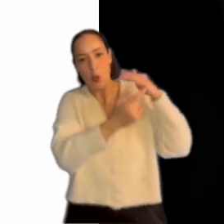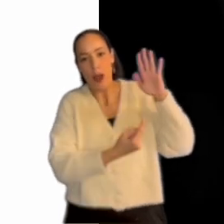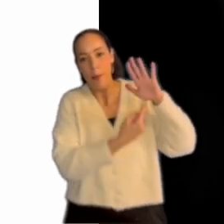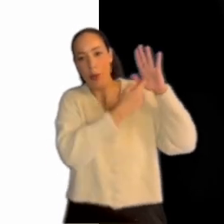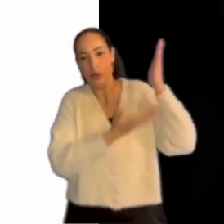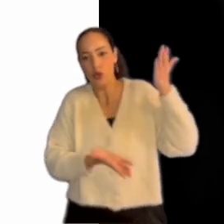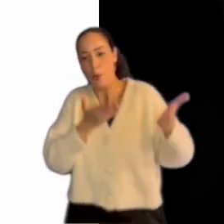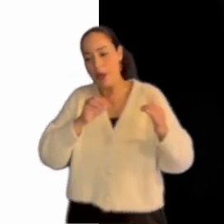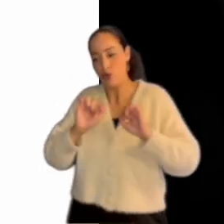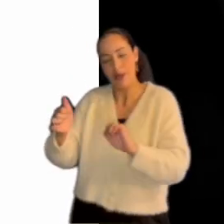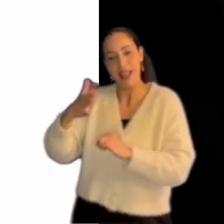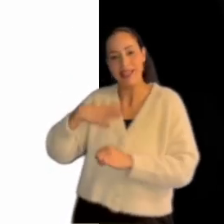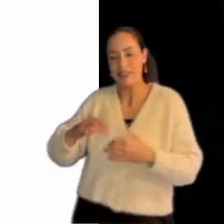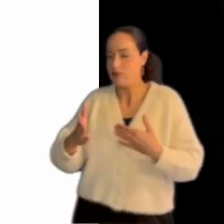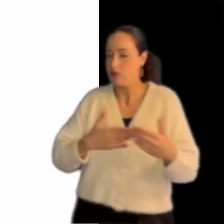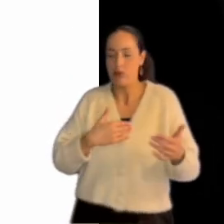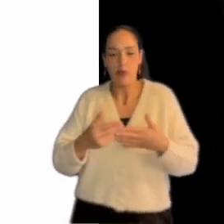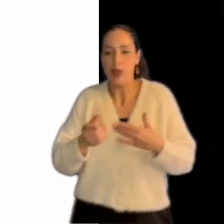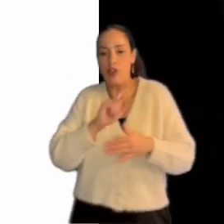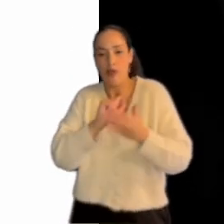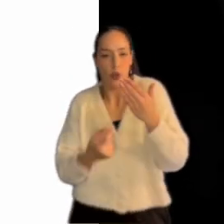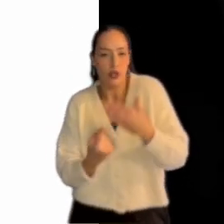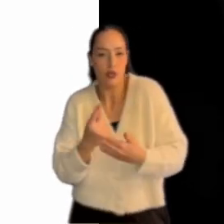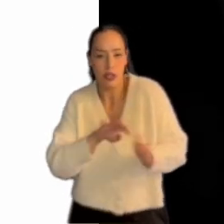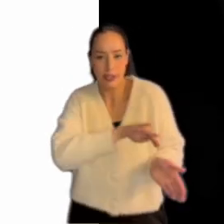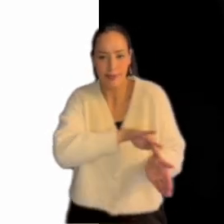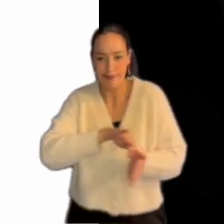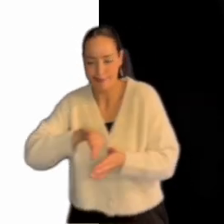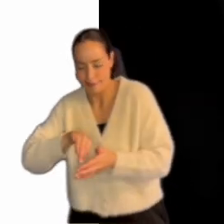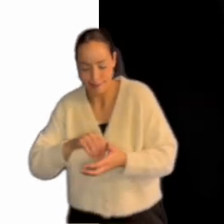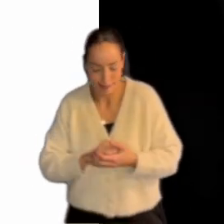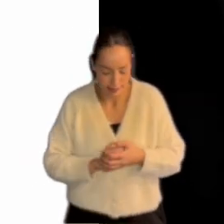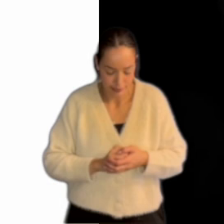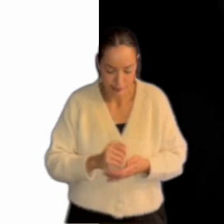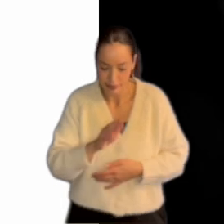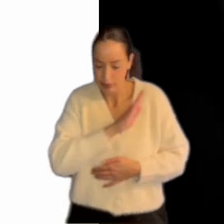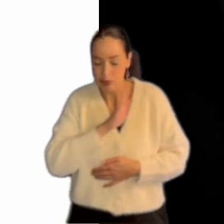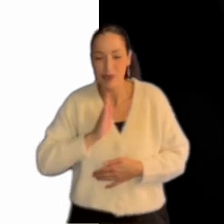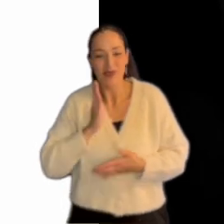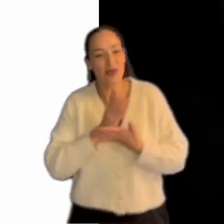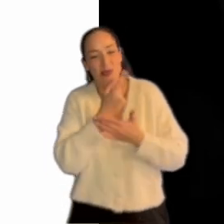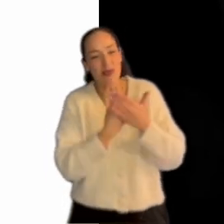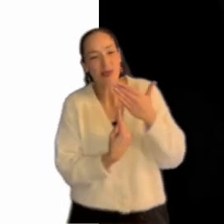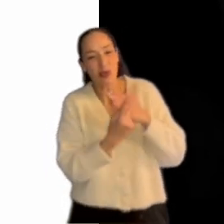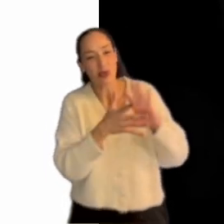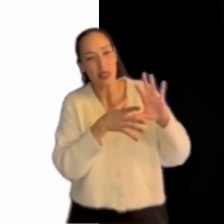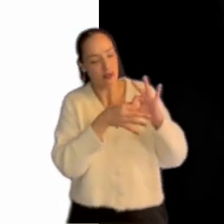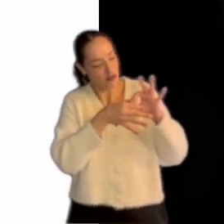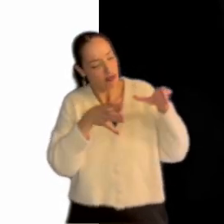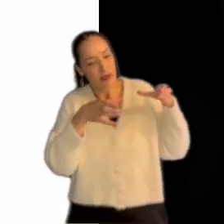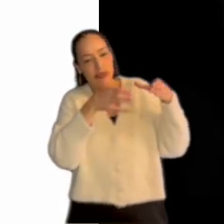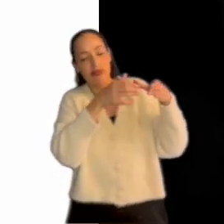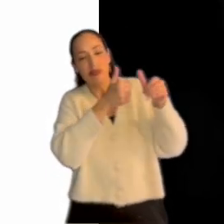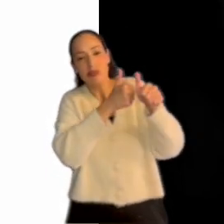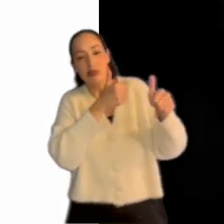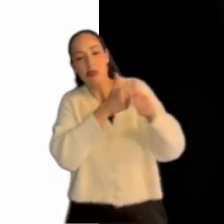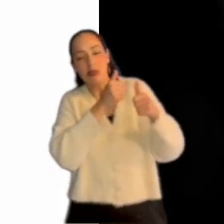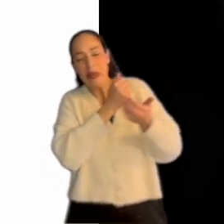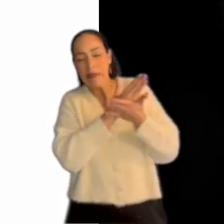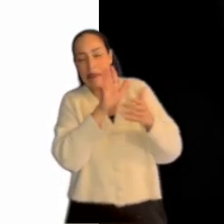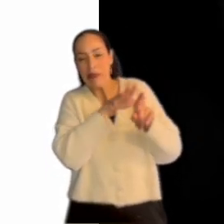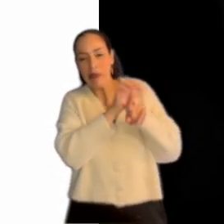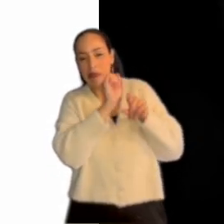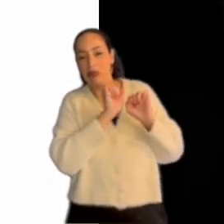regardless of the cost. Whilst the military is a unique institution with a distinct culture, for the bereaved families in this